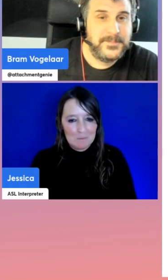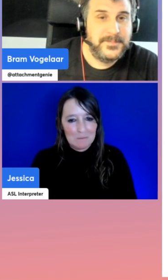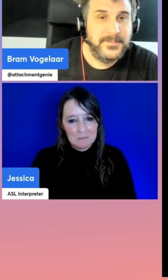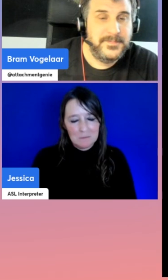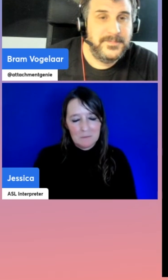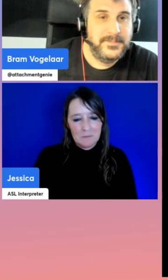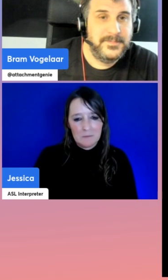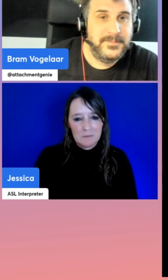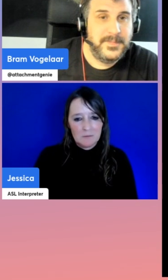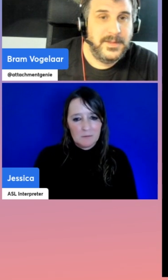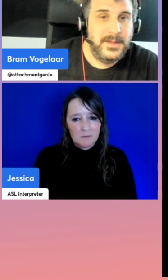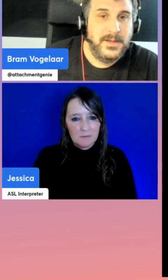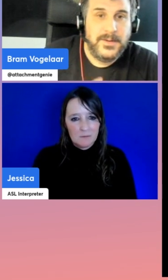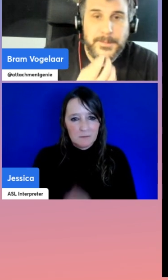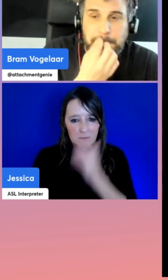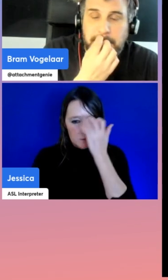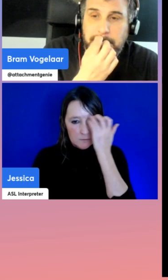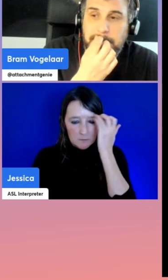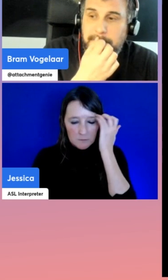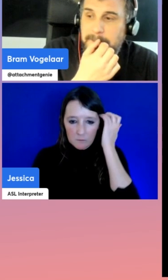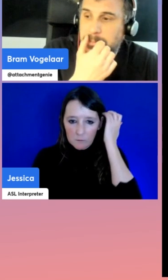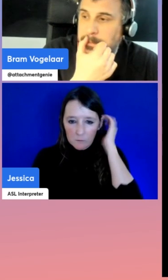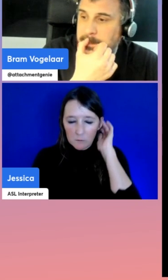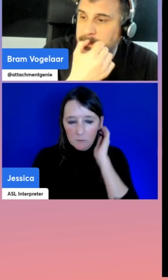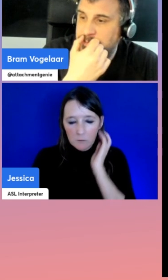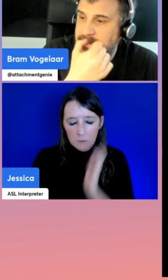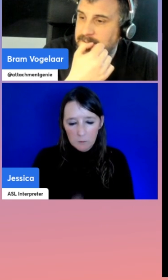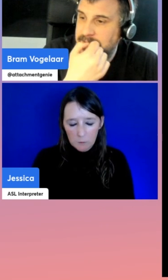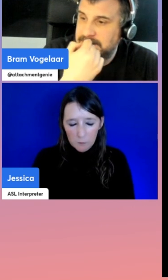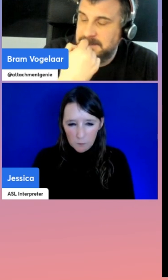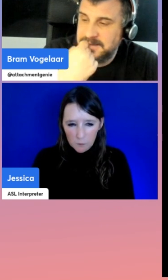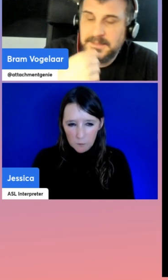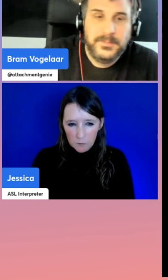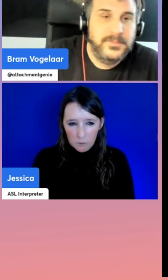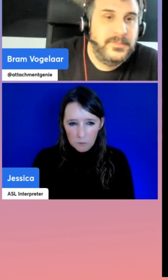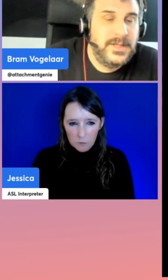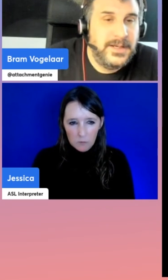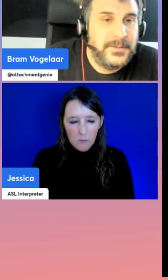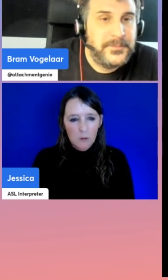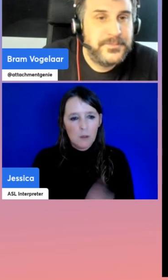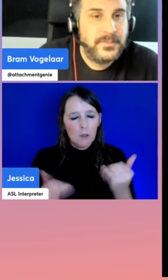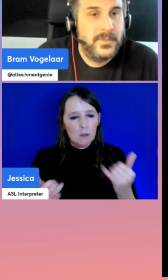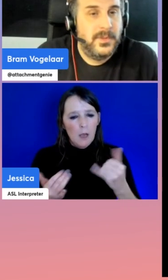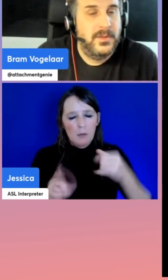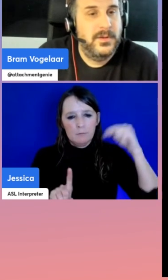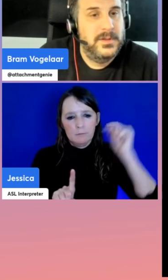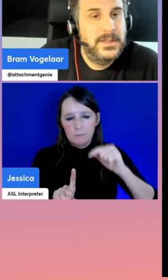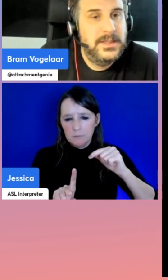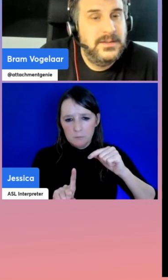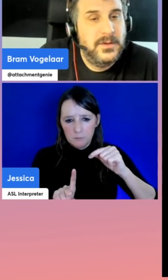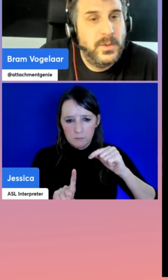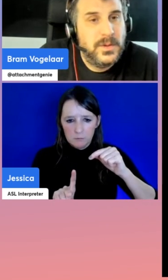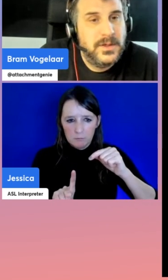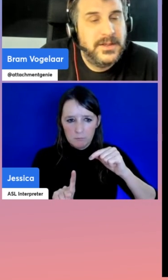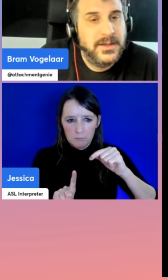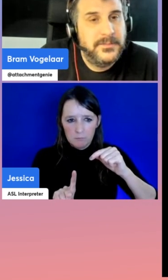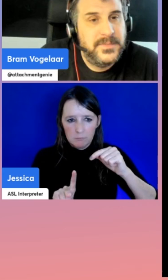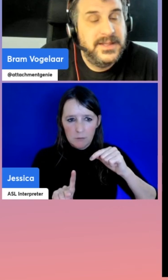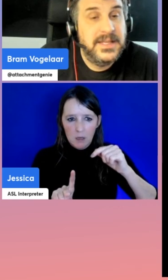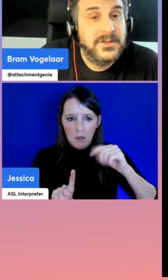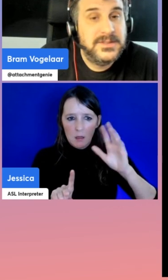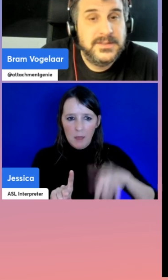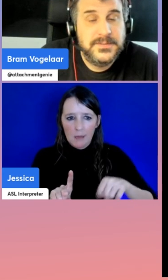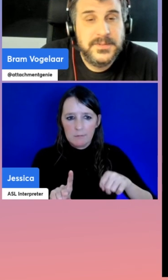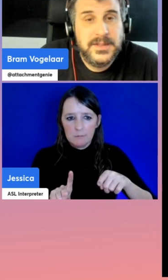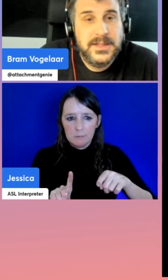Right. And discussing this local